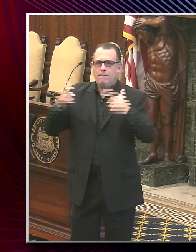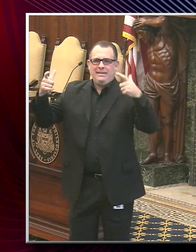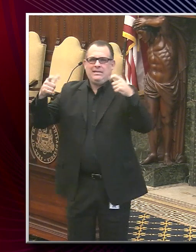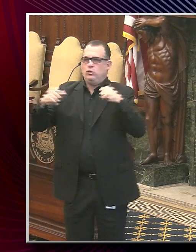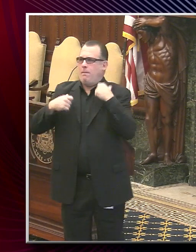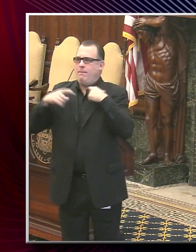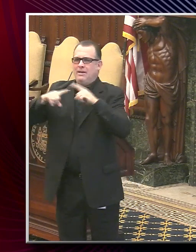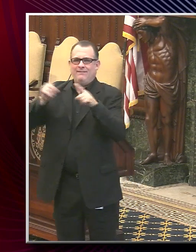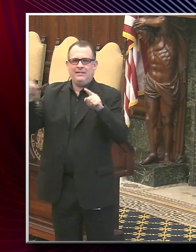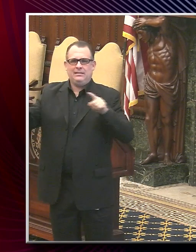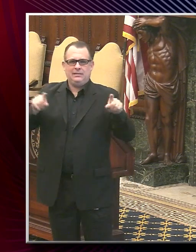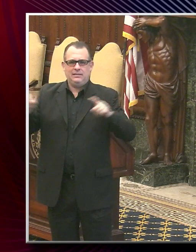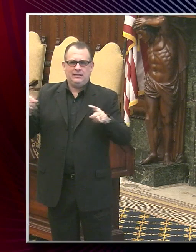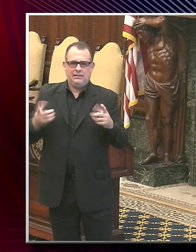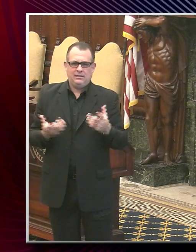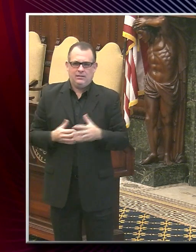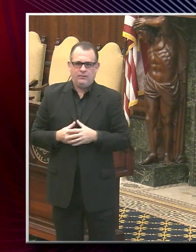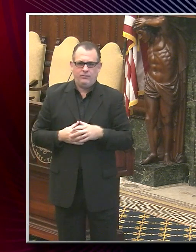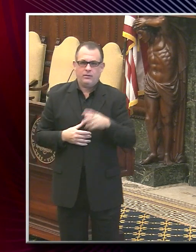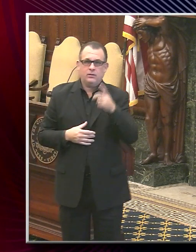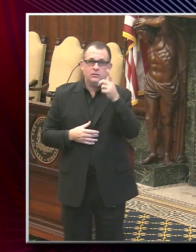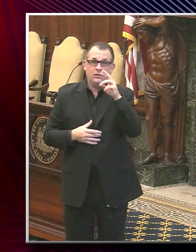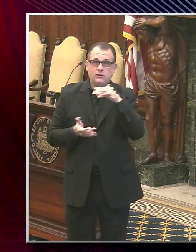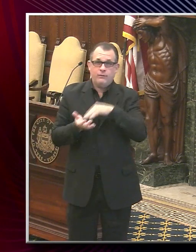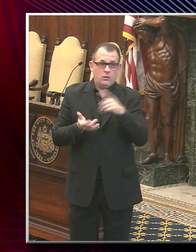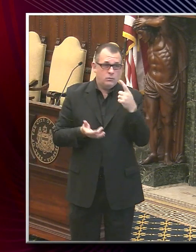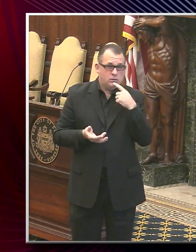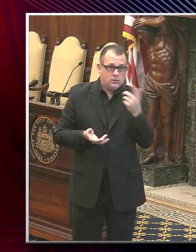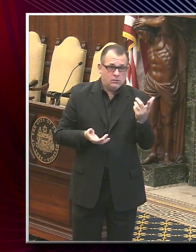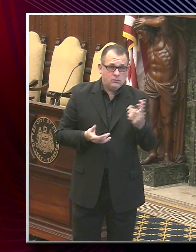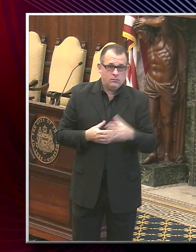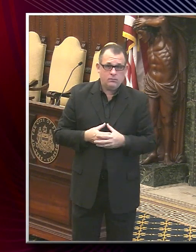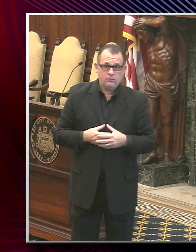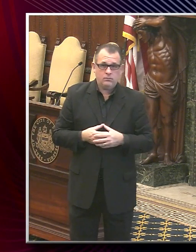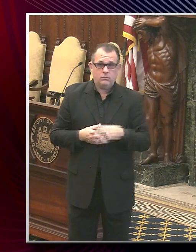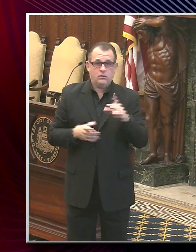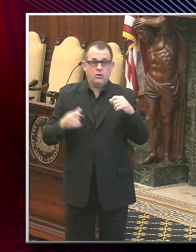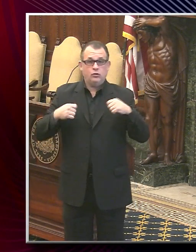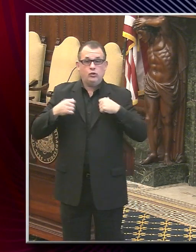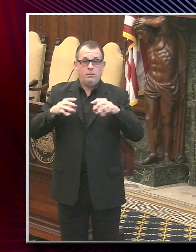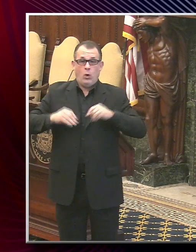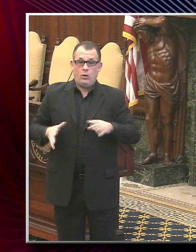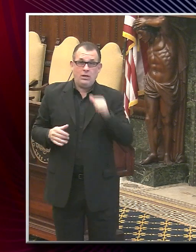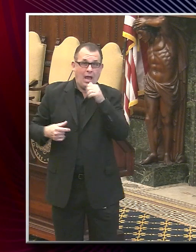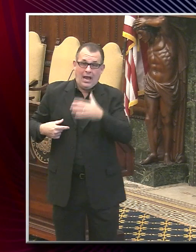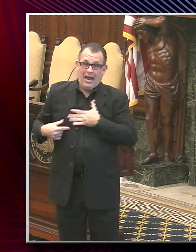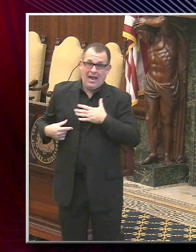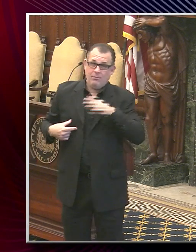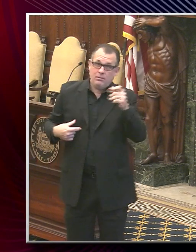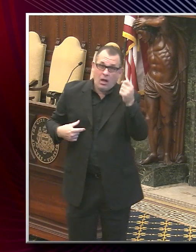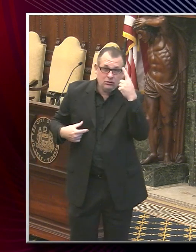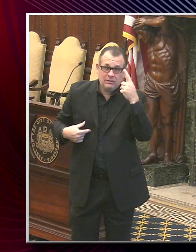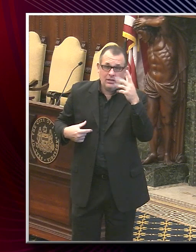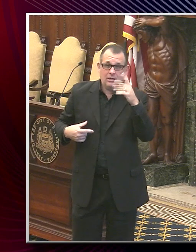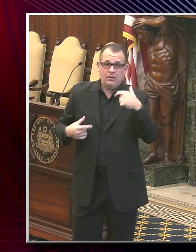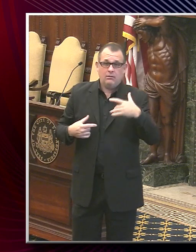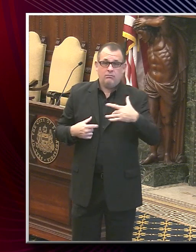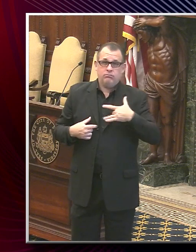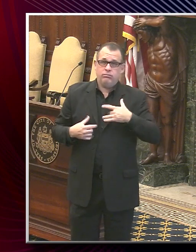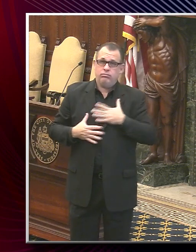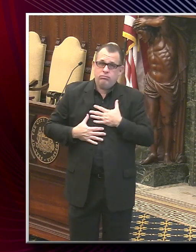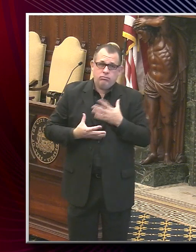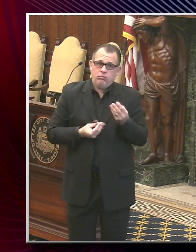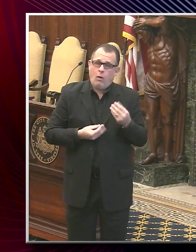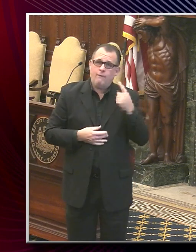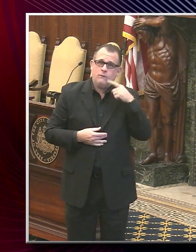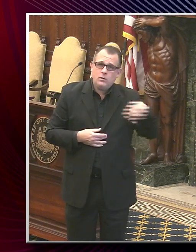operate? Doctor, you want to take that? I would just say, and I know a number of gym owners are unhappy about the closure, and I'm sympathetic to them. On the other hand, we do